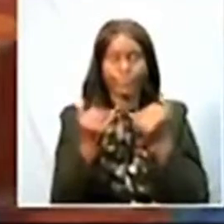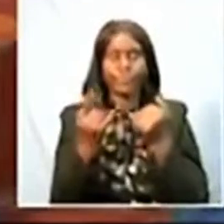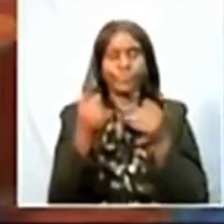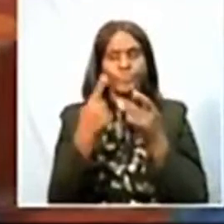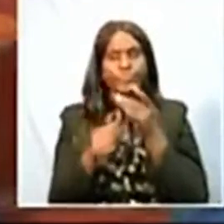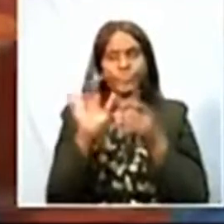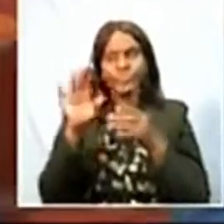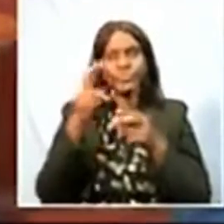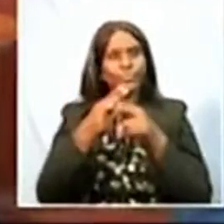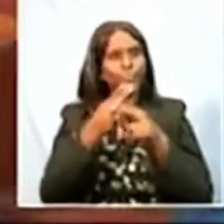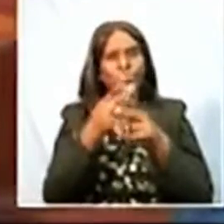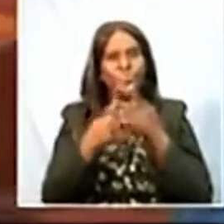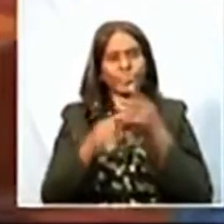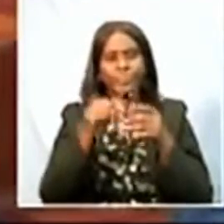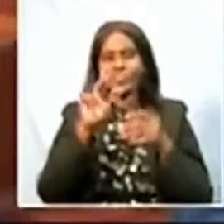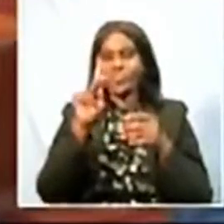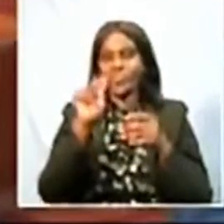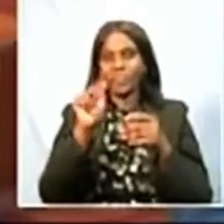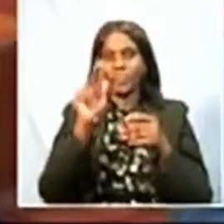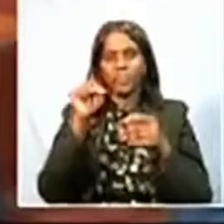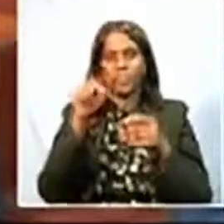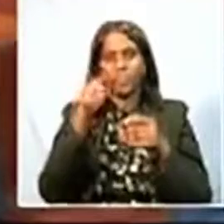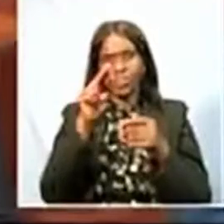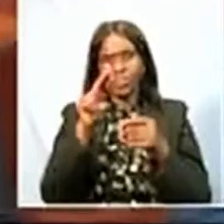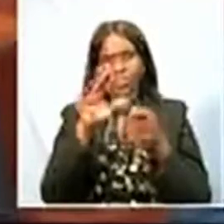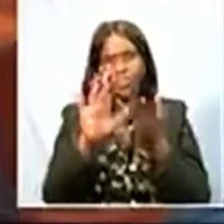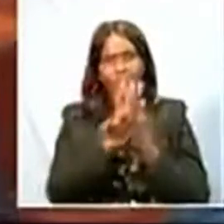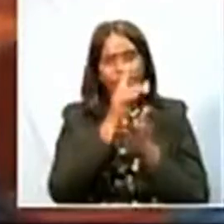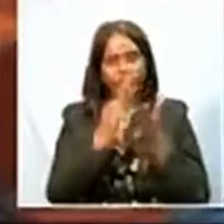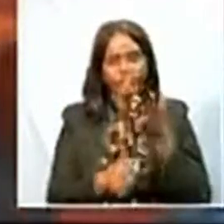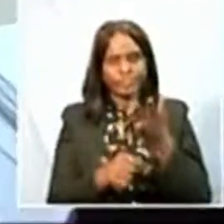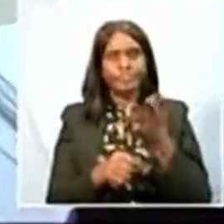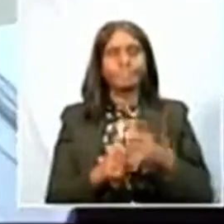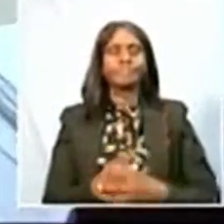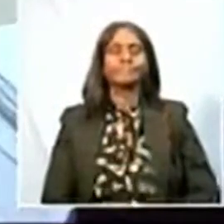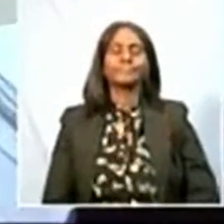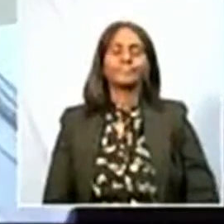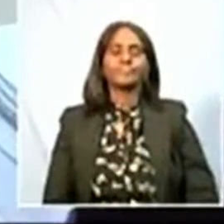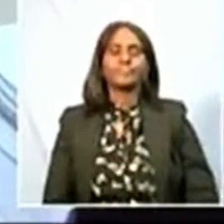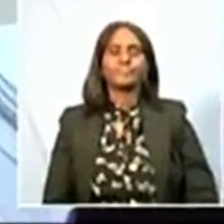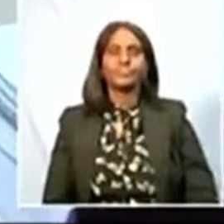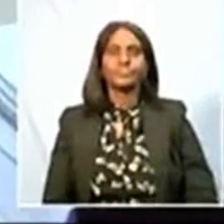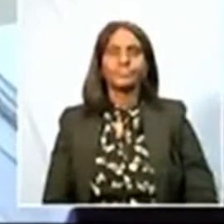What are their names? Kaungu. What page is that? So to move with you.